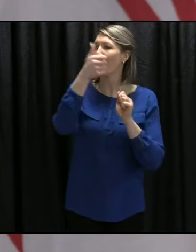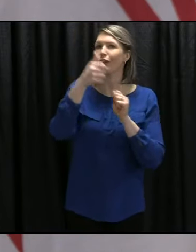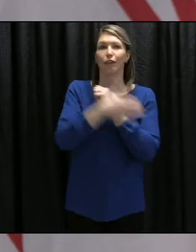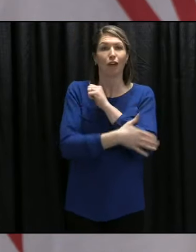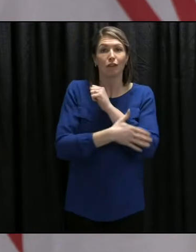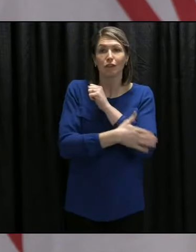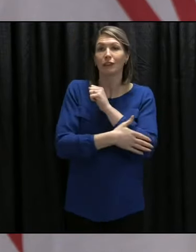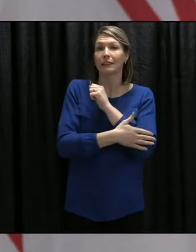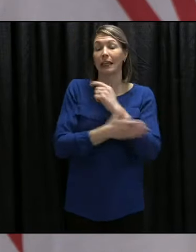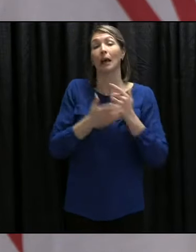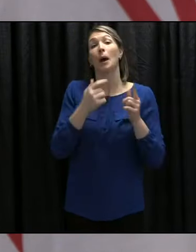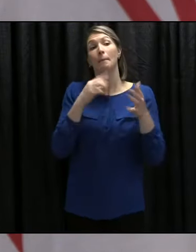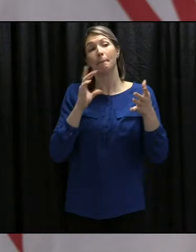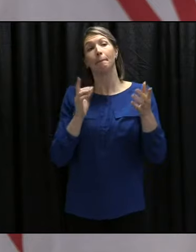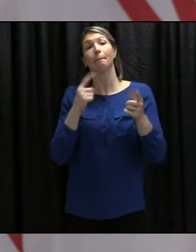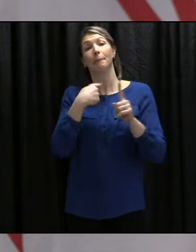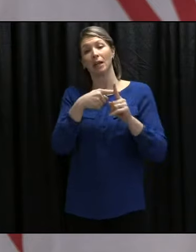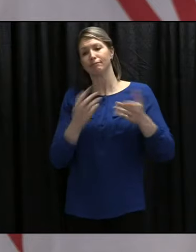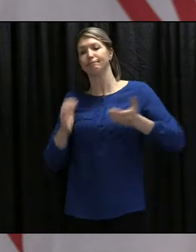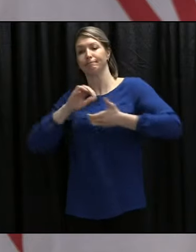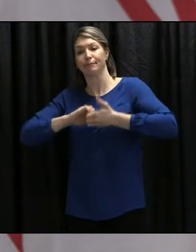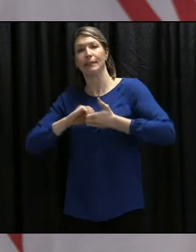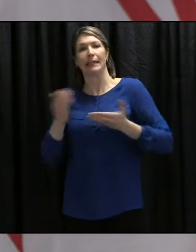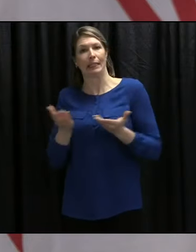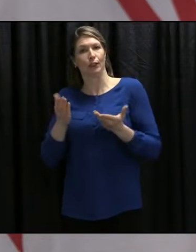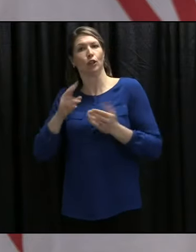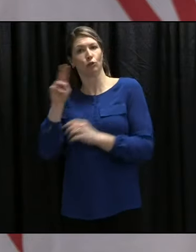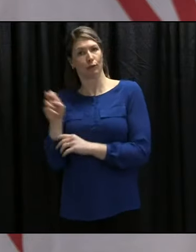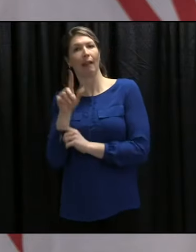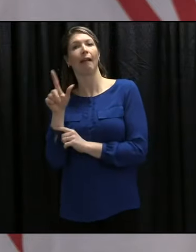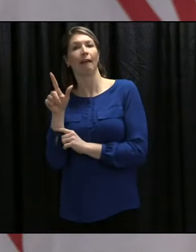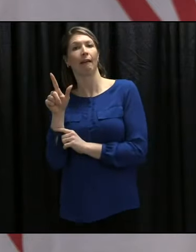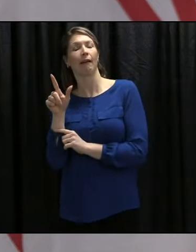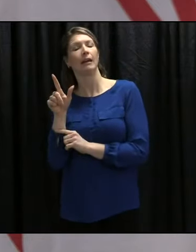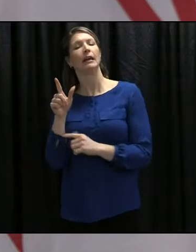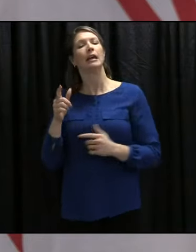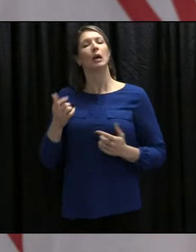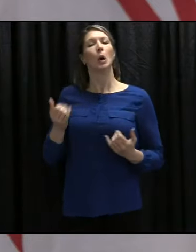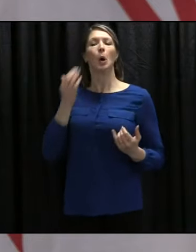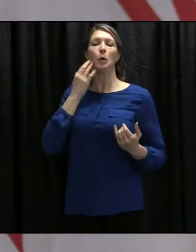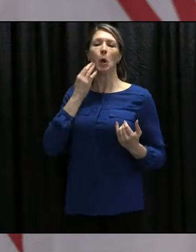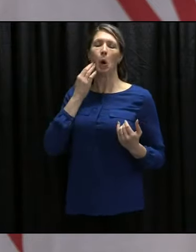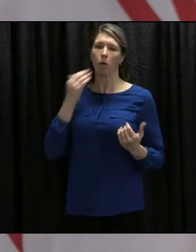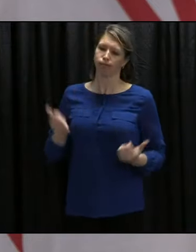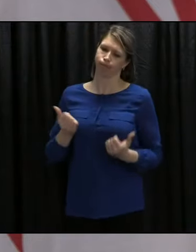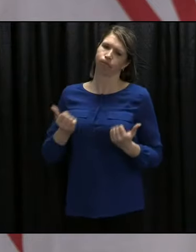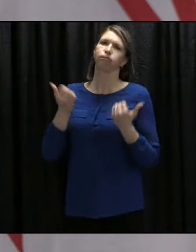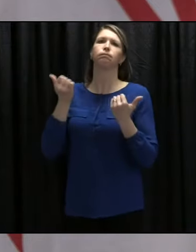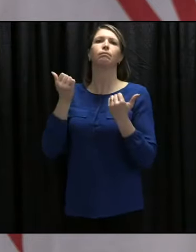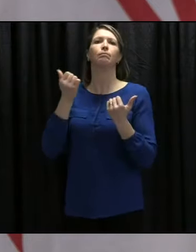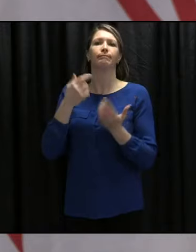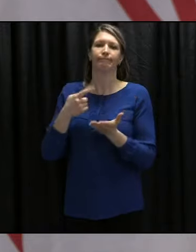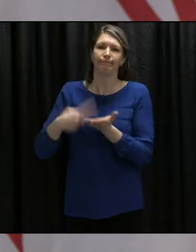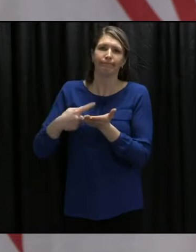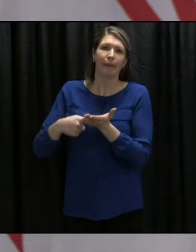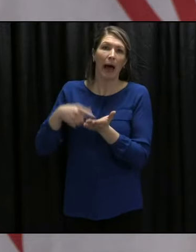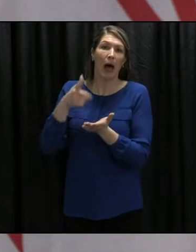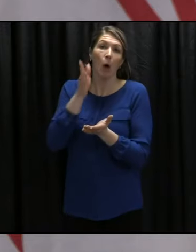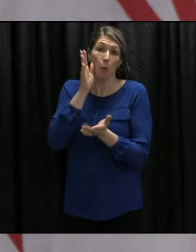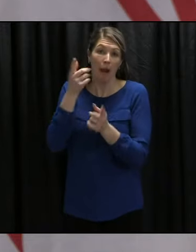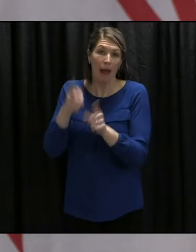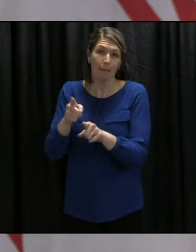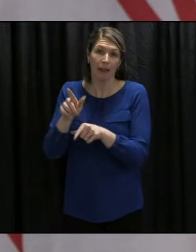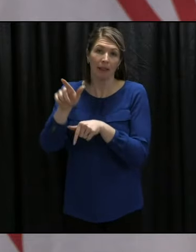offshore Newfoundland and Labrador. So, there's still work to be done, but we'll see now as we get through this health crisis, and we'll start